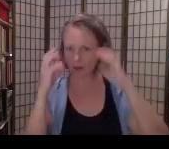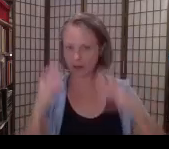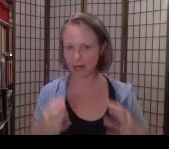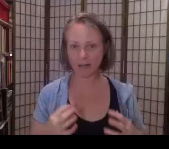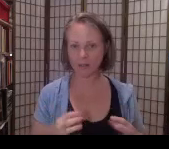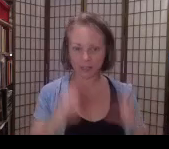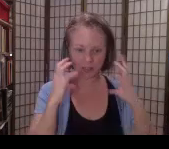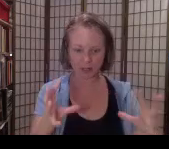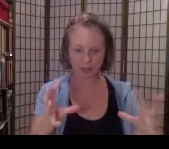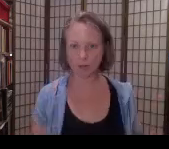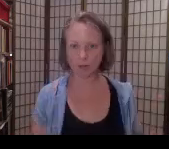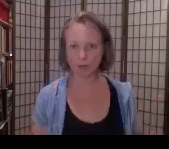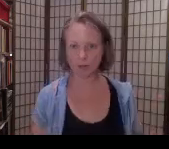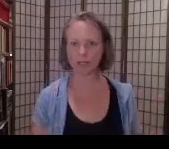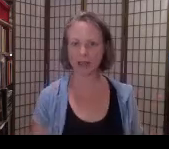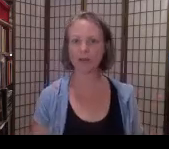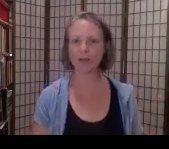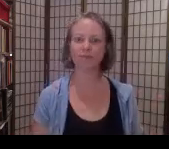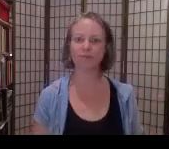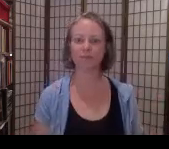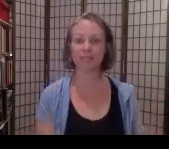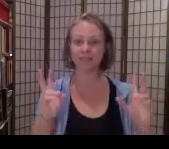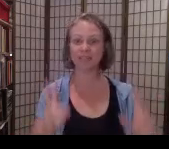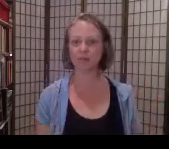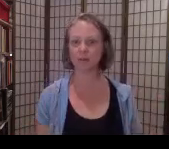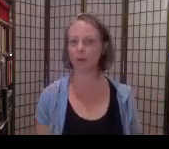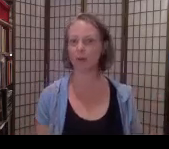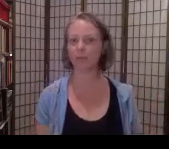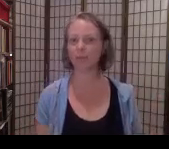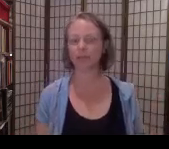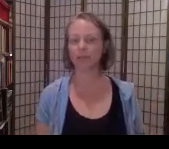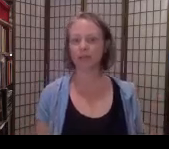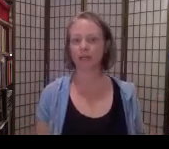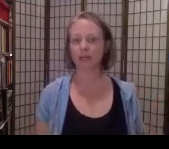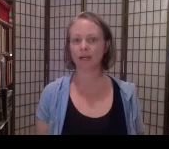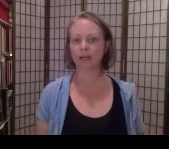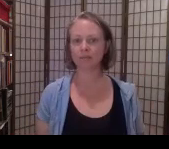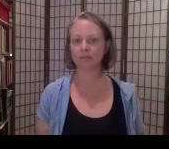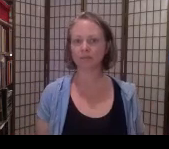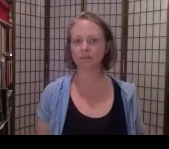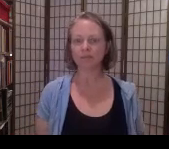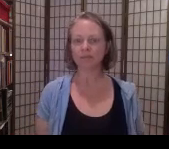VR goggles and go do your work that way from the safety of your own home.